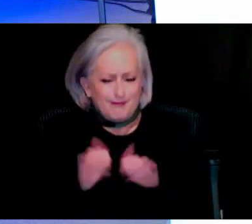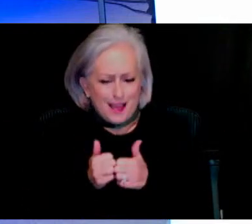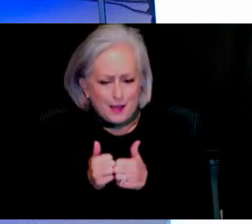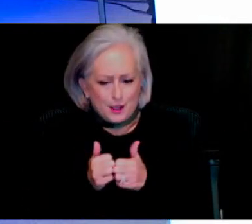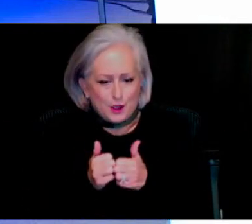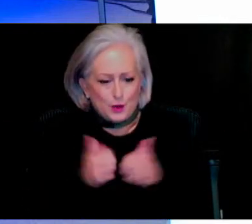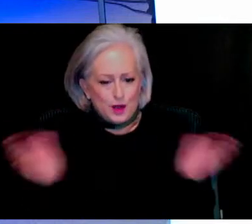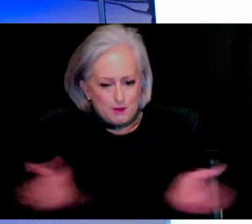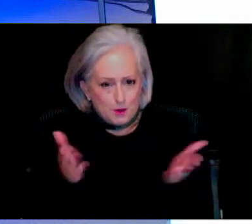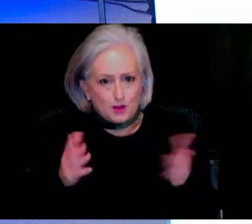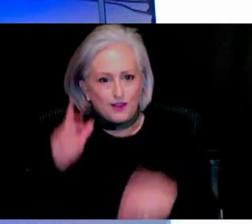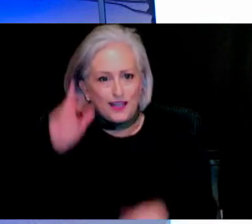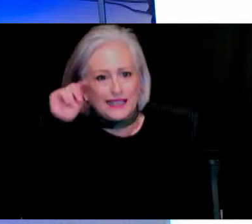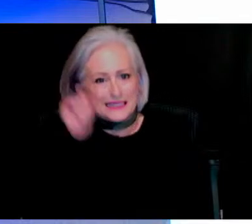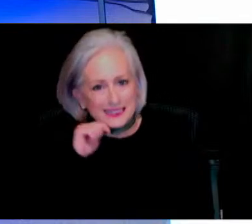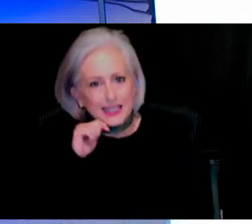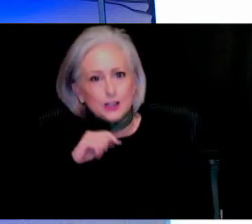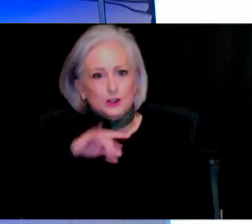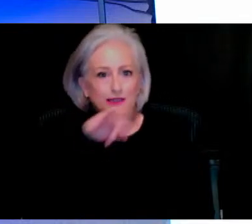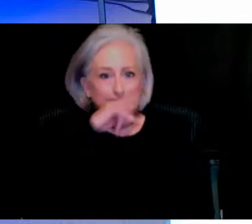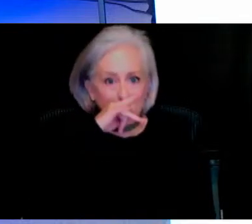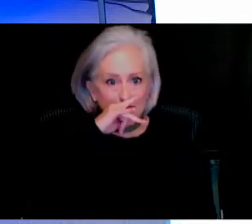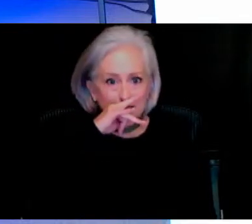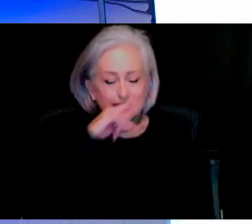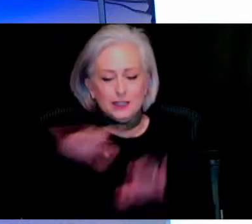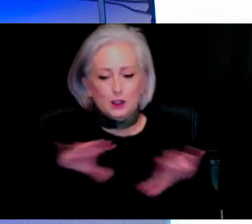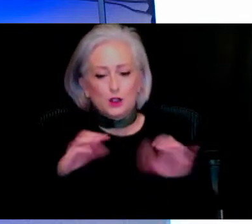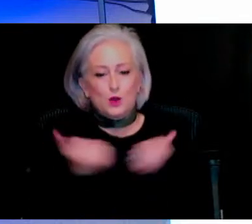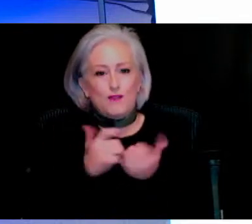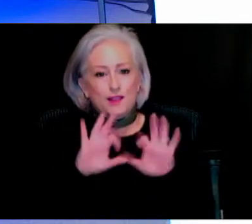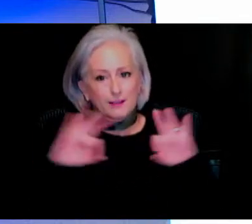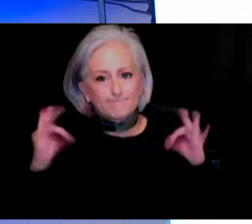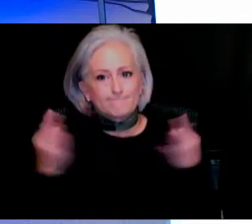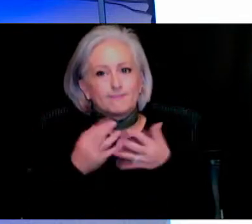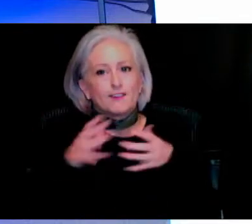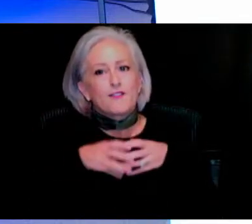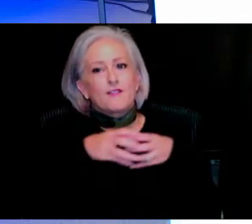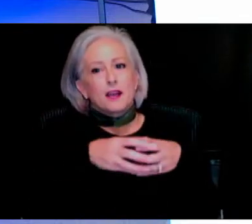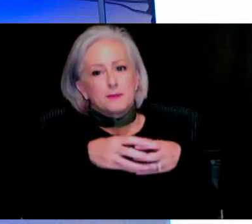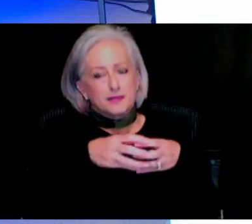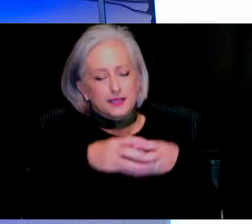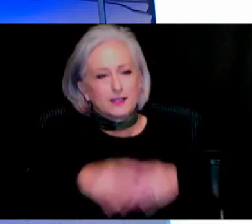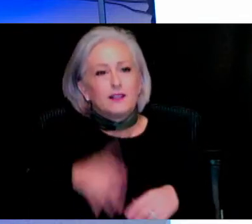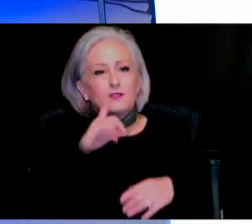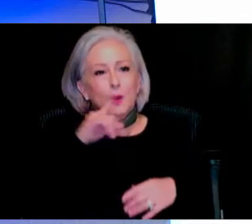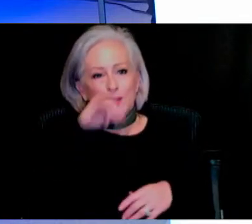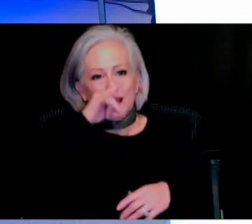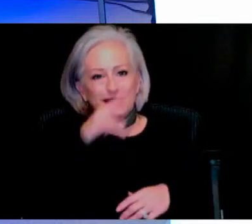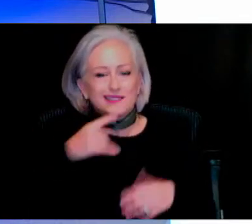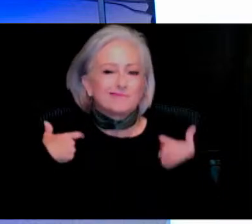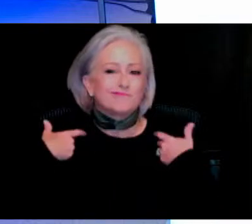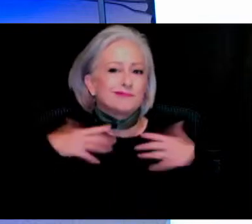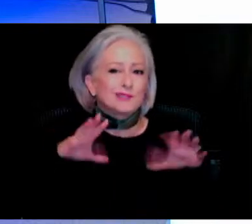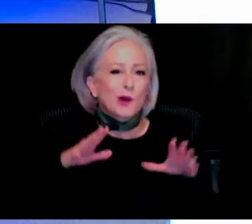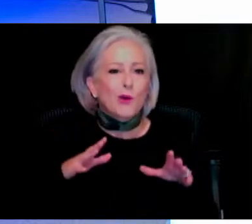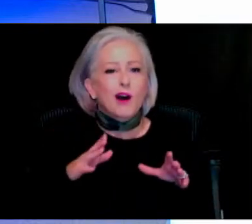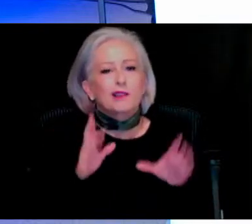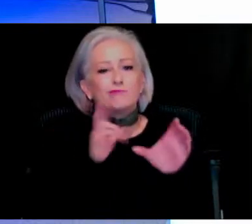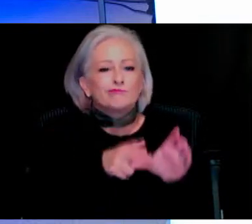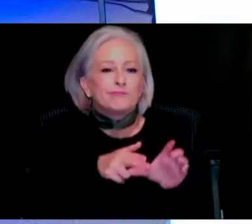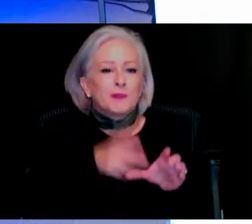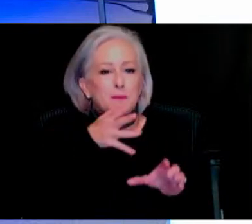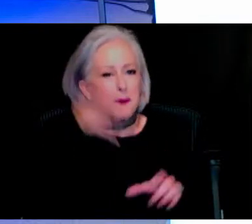and the kids and the families and to do it all as a family? For those kiddos who aren't really wanting to hang out with mom and dad, but it can be a really good